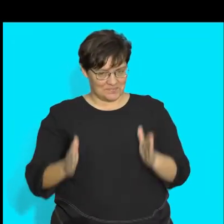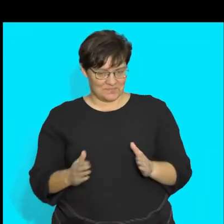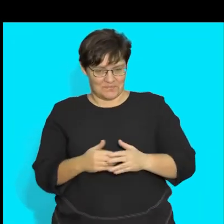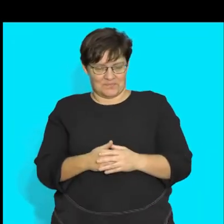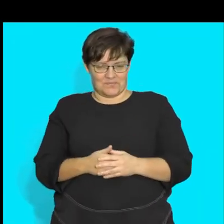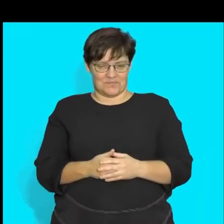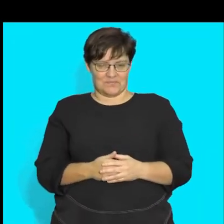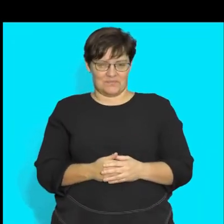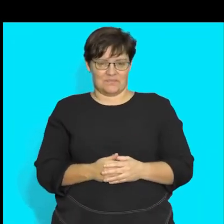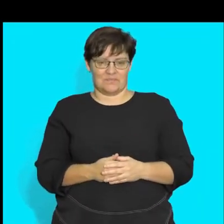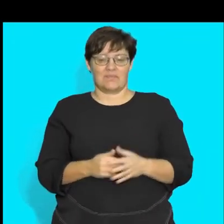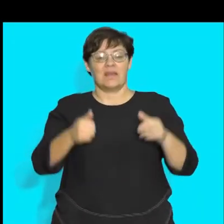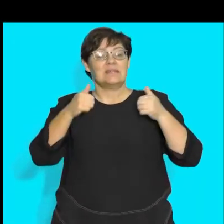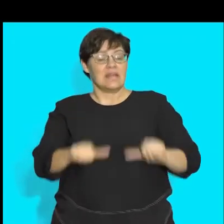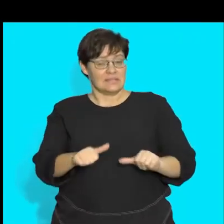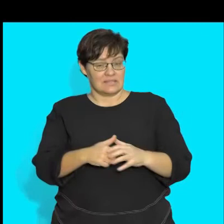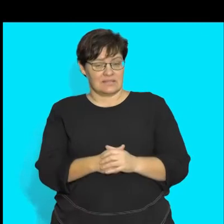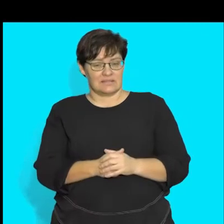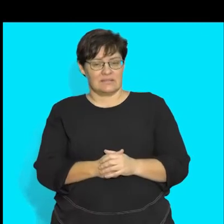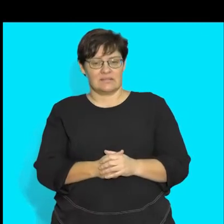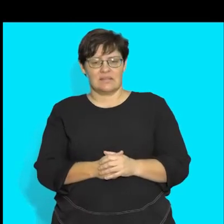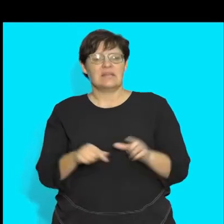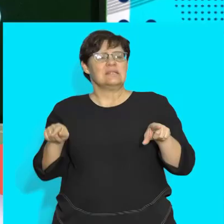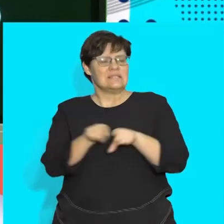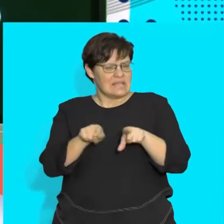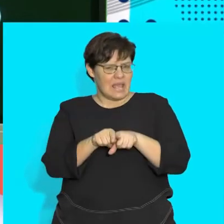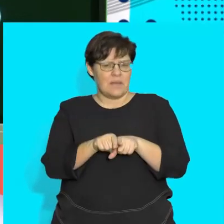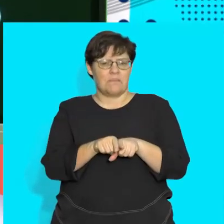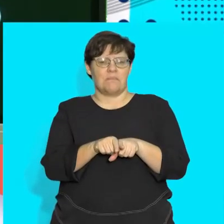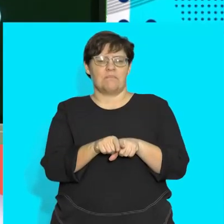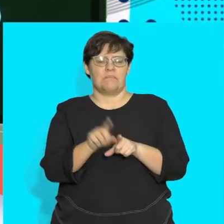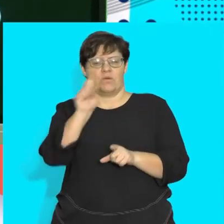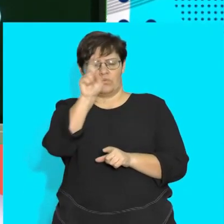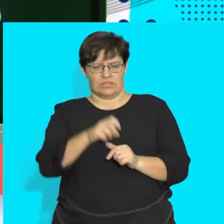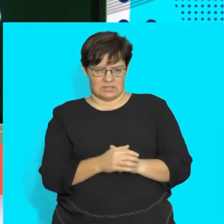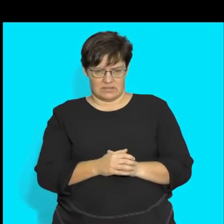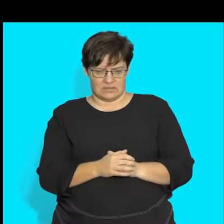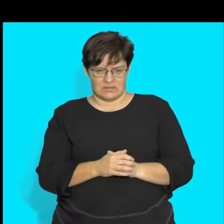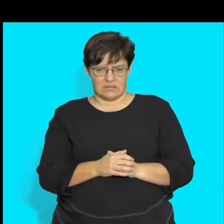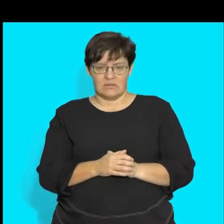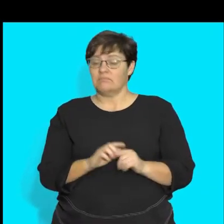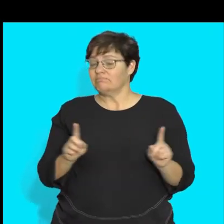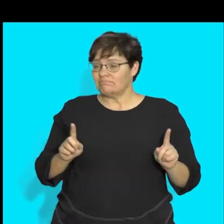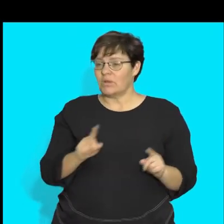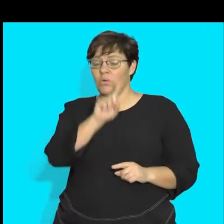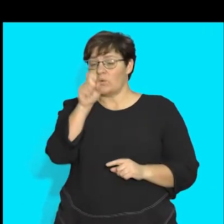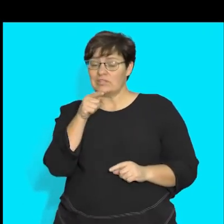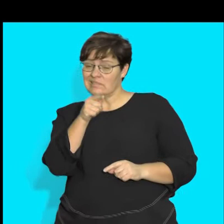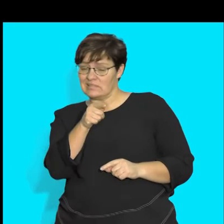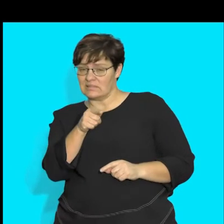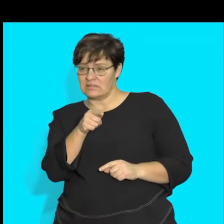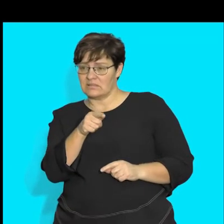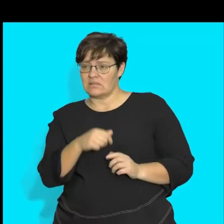next question is it's exactly the same question as the first question we did, except in this question, the